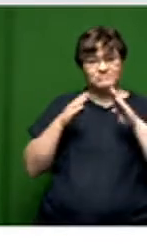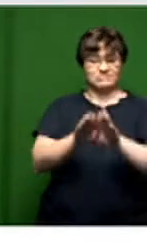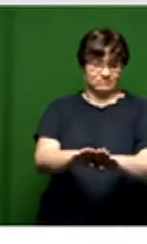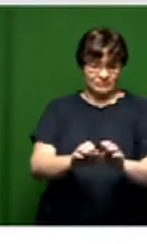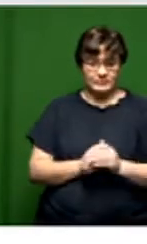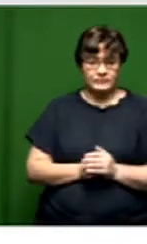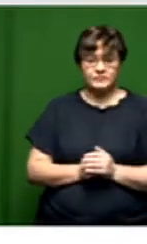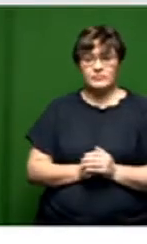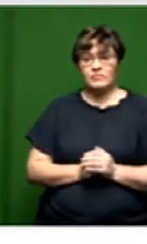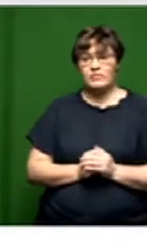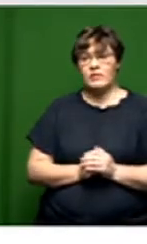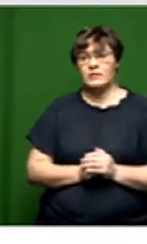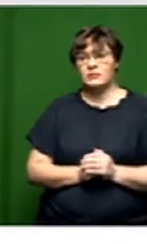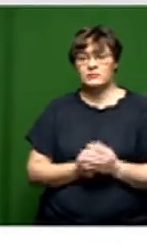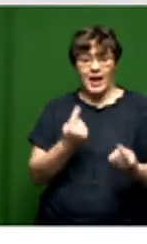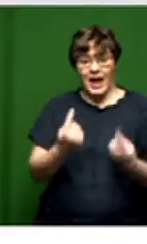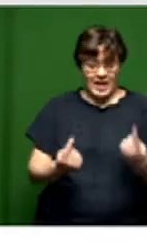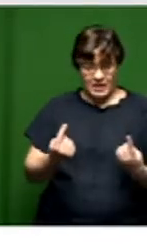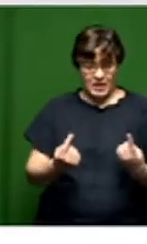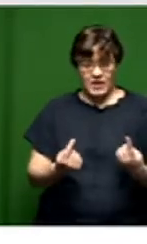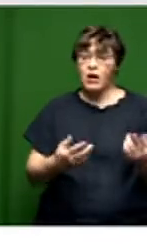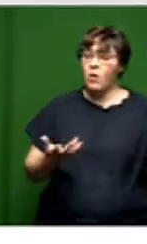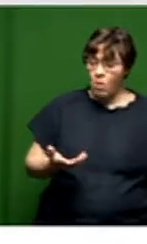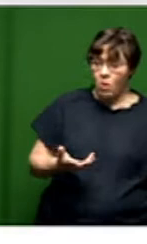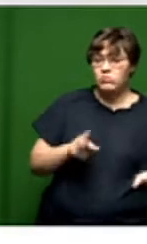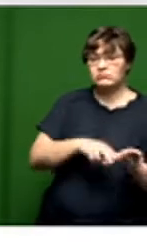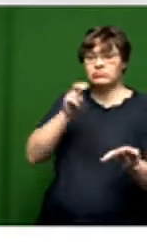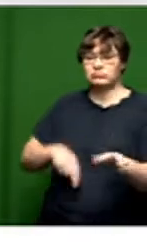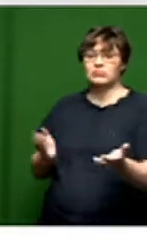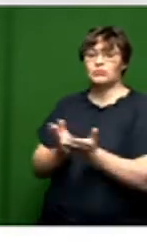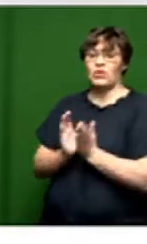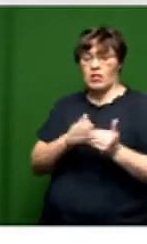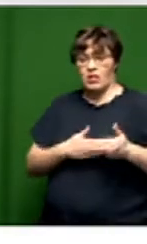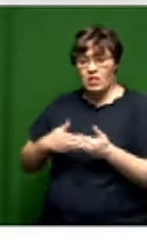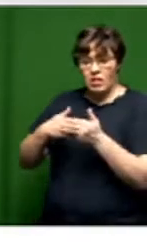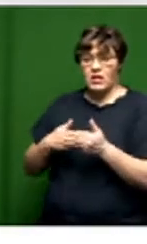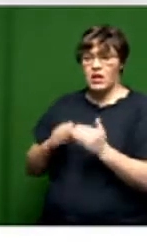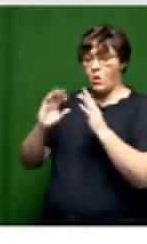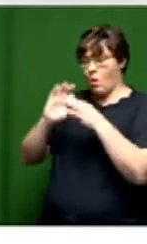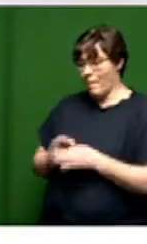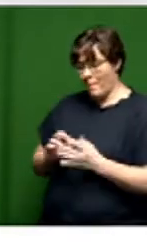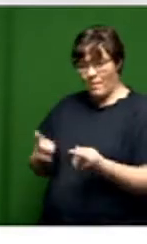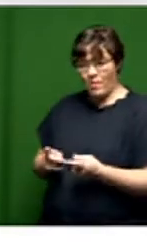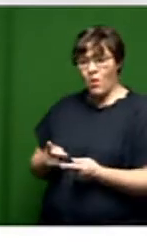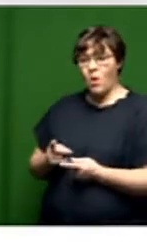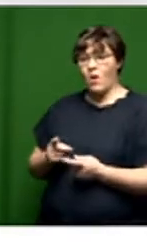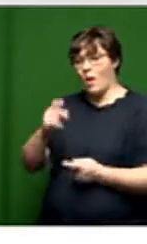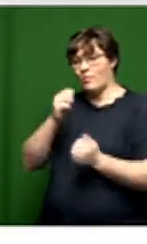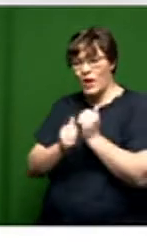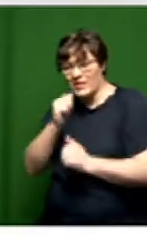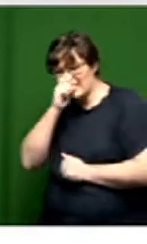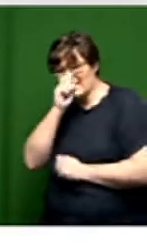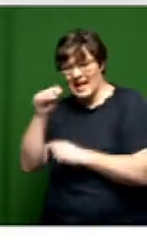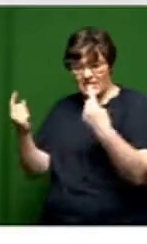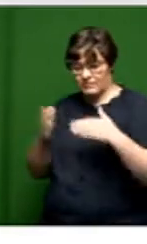lockdown. And it's either that or they have to drop out of school to care for their households and other siblings,